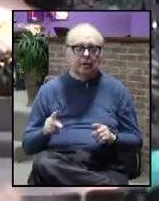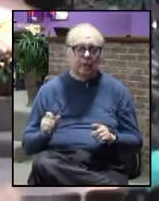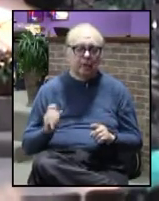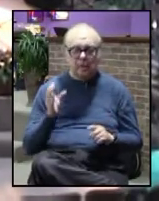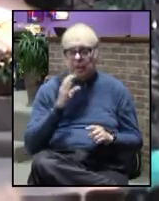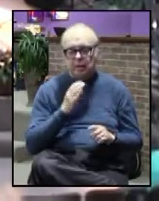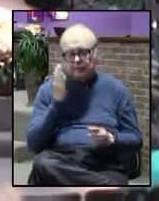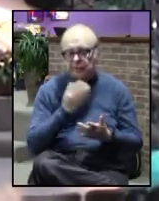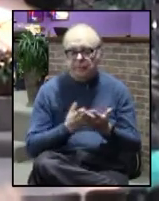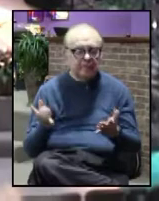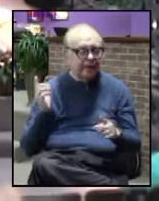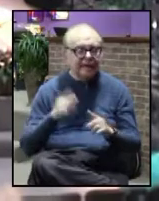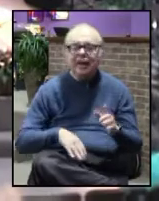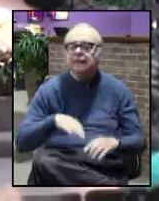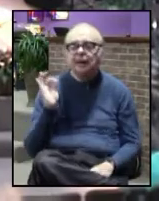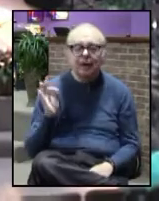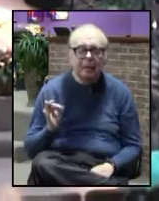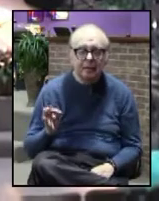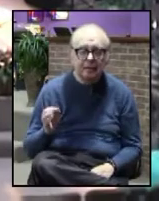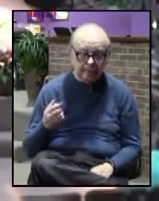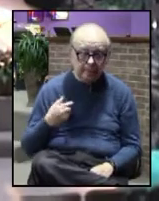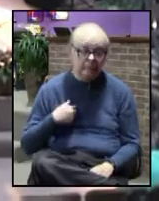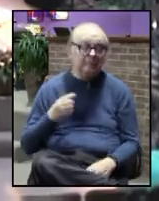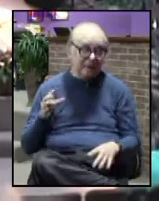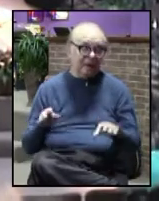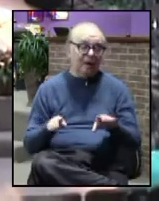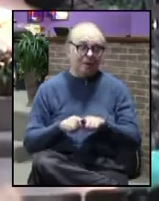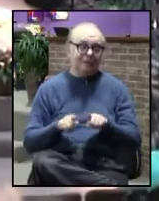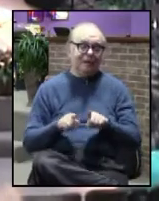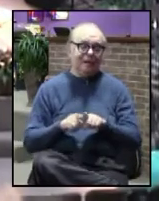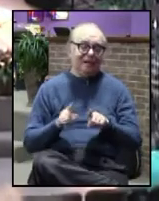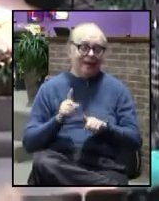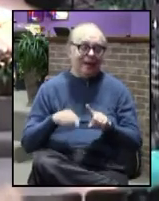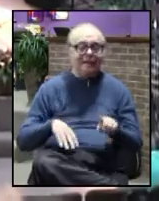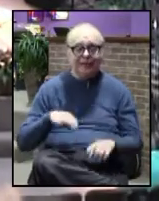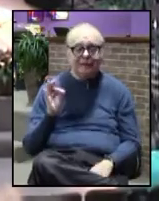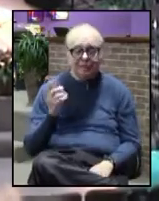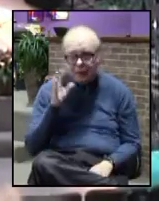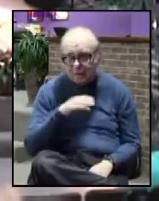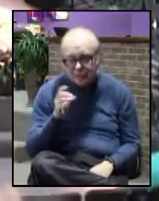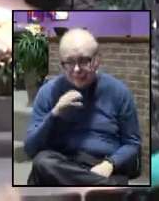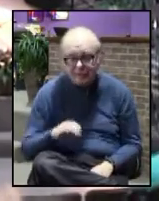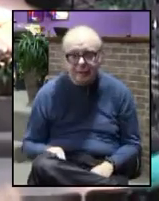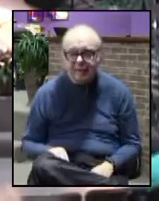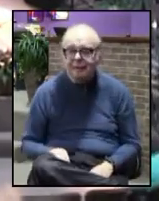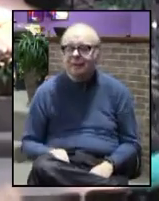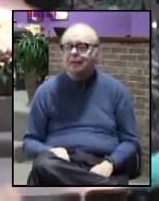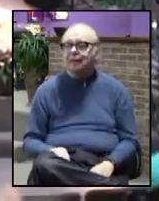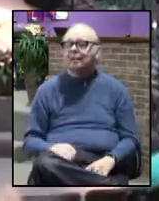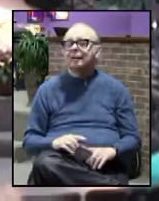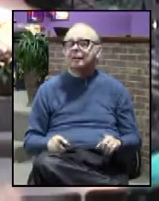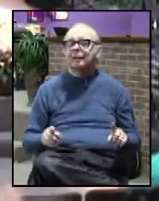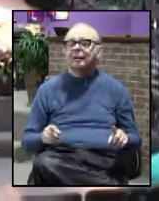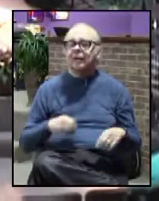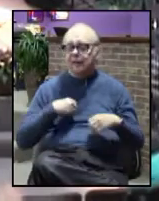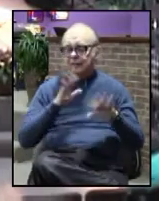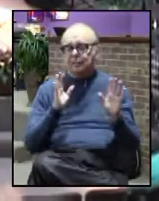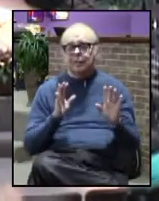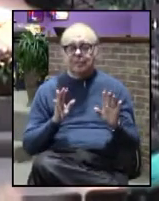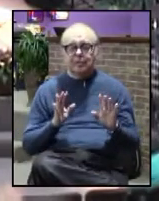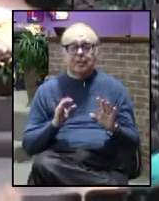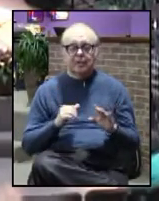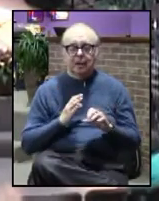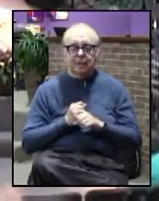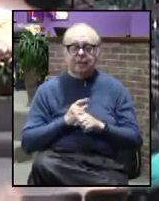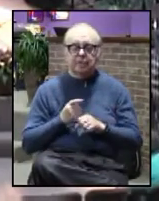something that they can't find, okay? And I'll be one of them because I can't find it, what I'm looking for. But I'm not going to give up, I'm not going to get